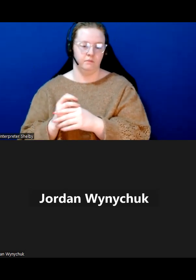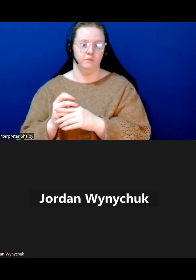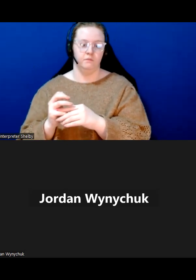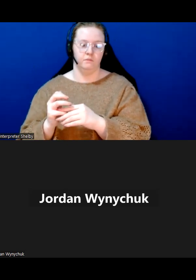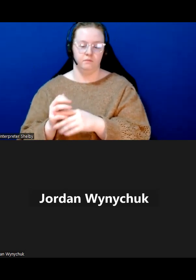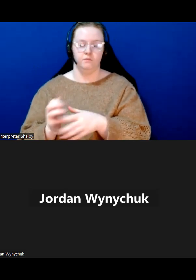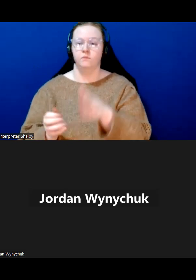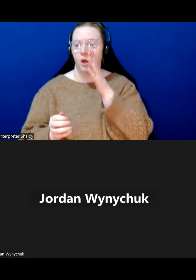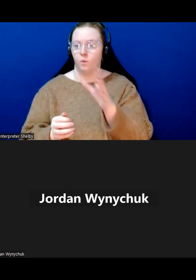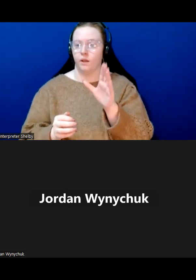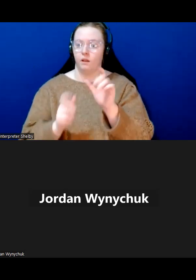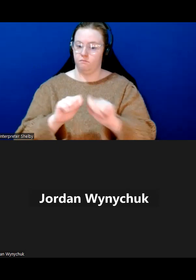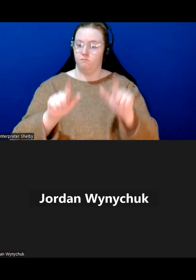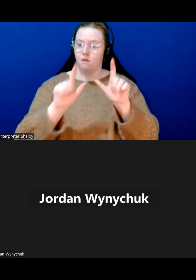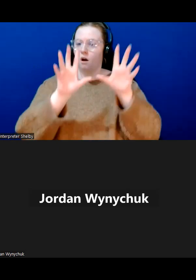stop my sharing.